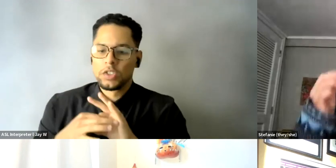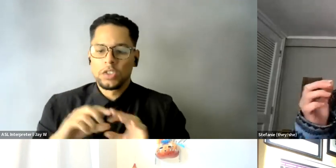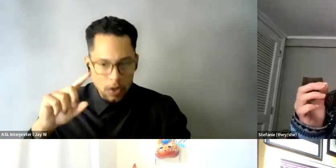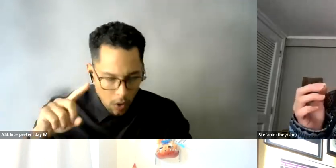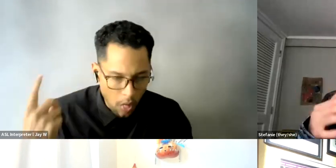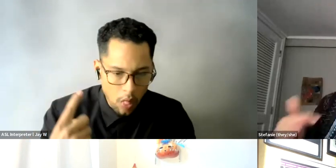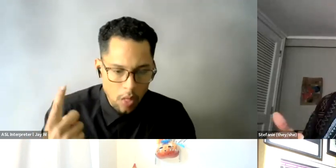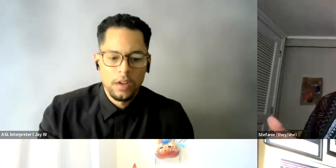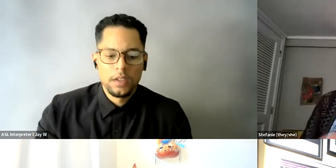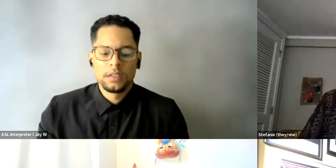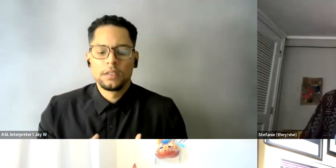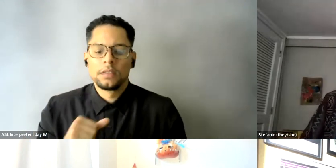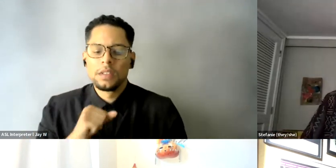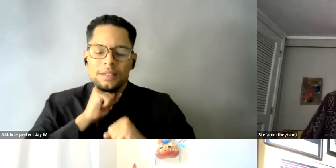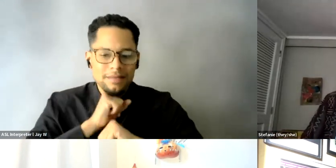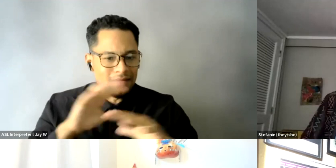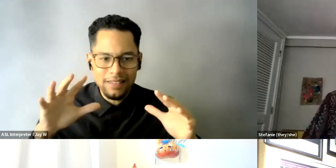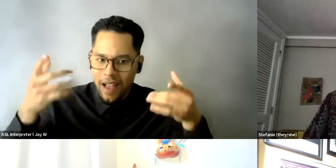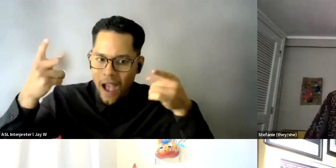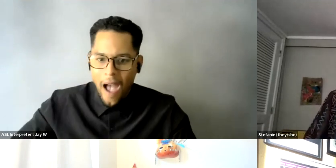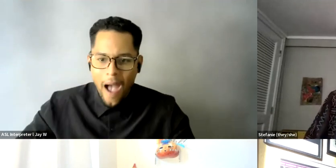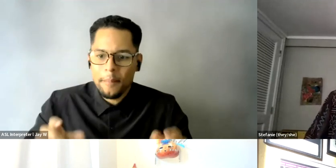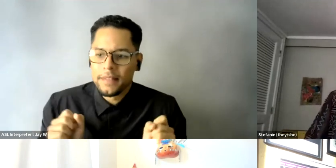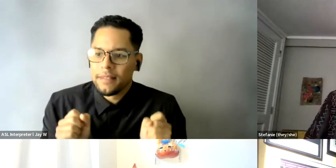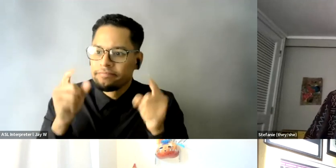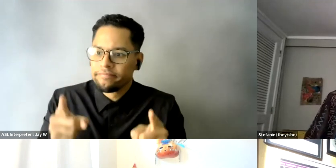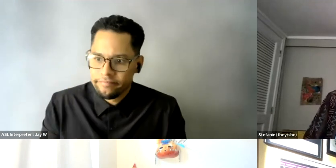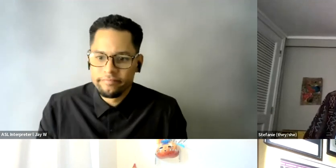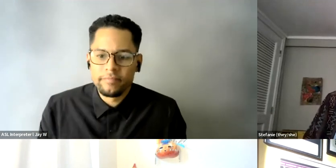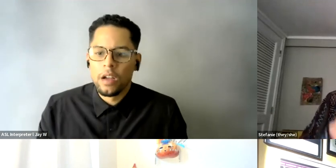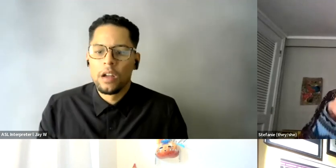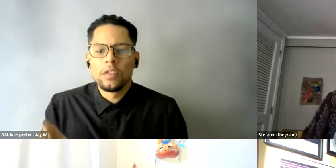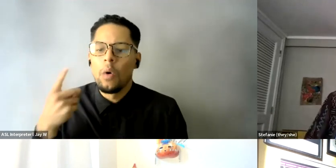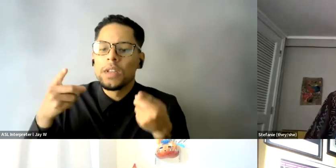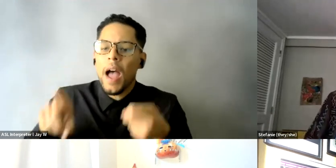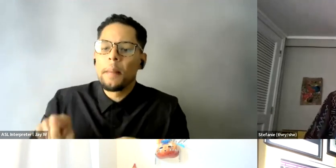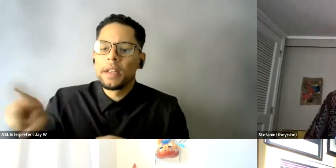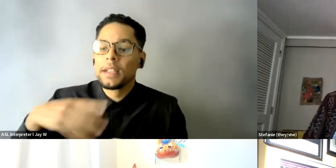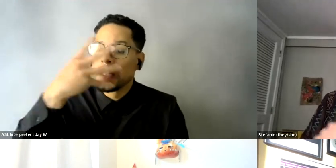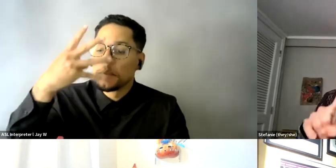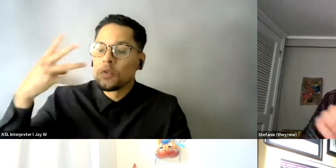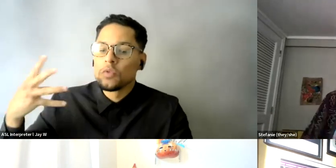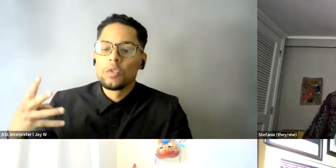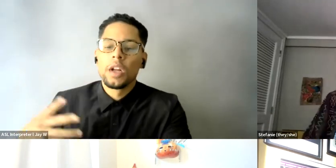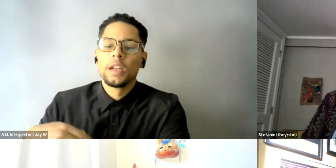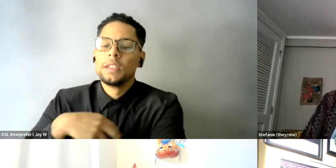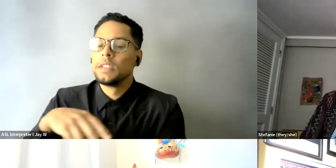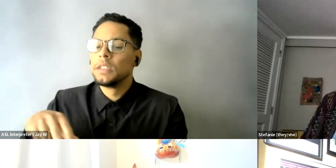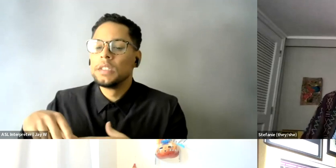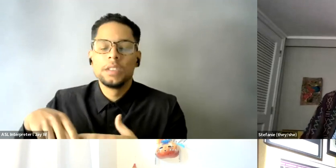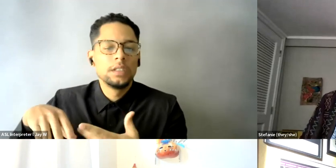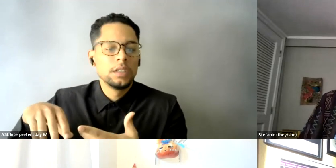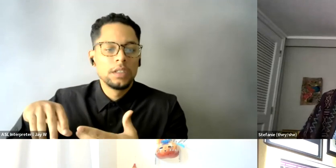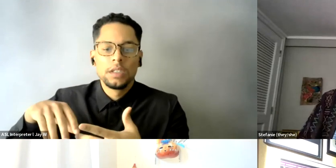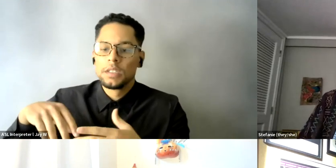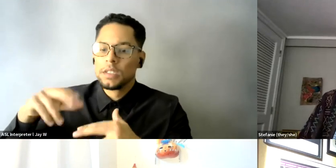happening at random. What's happening in immigration detention facilities is happening in nursing facilities, in prisons, in